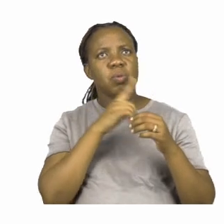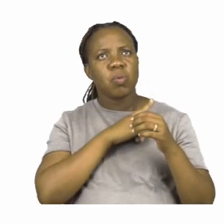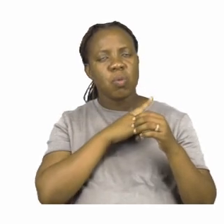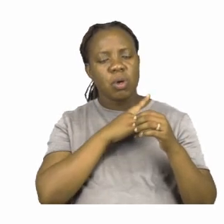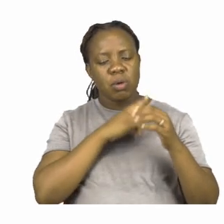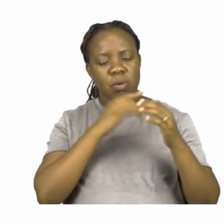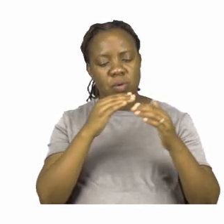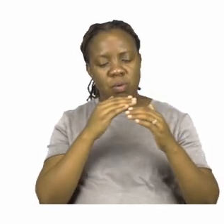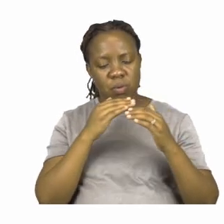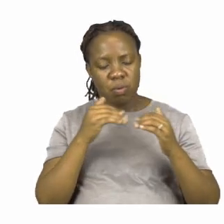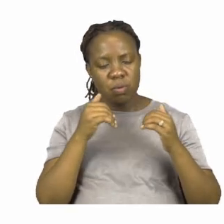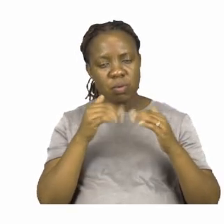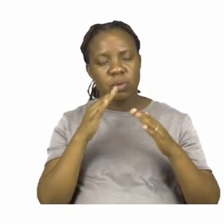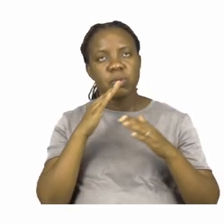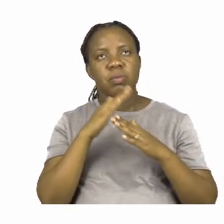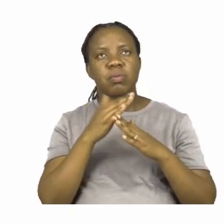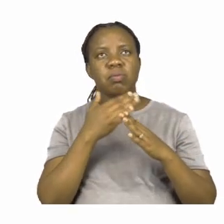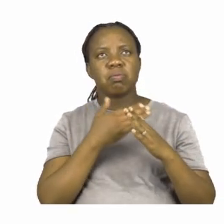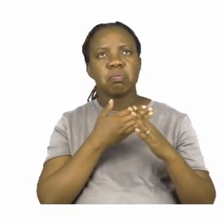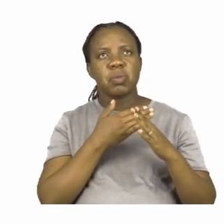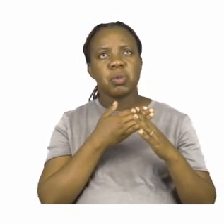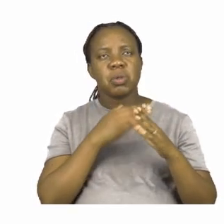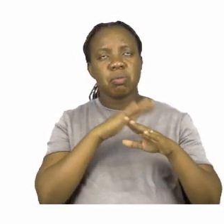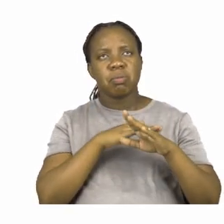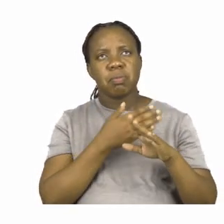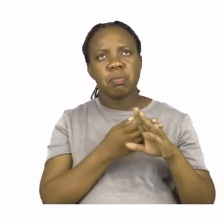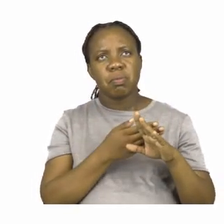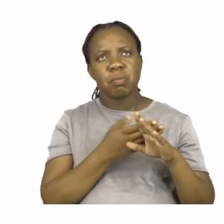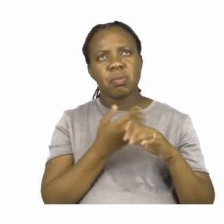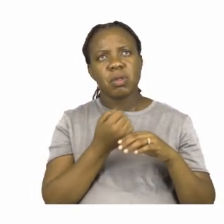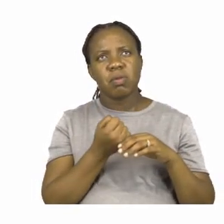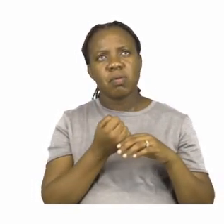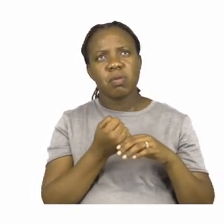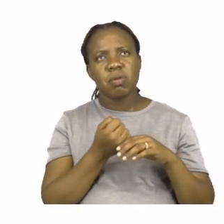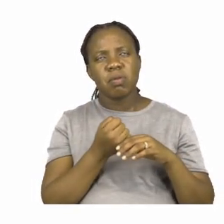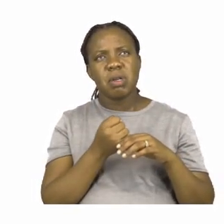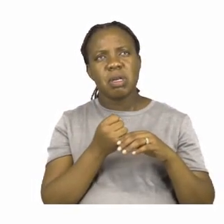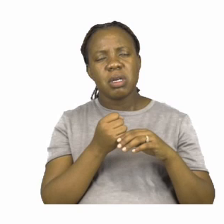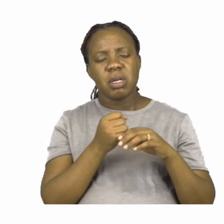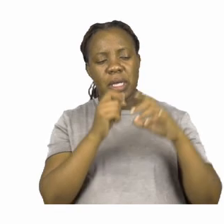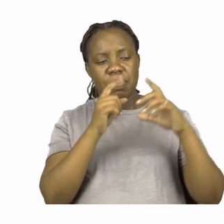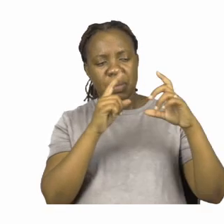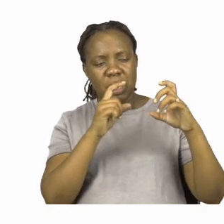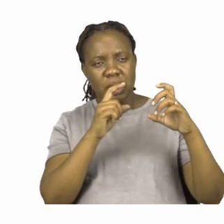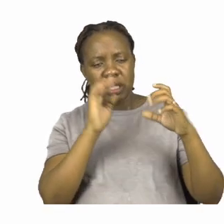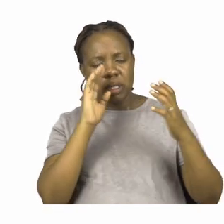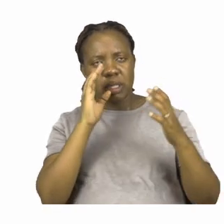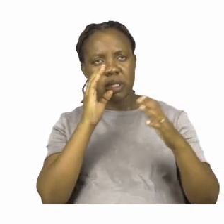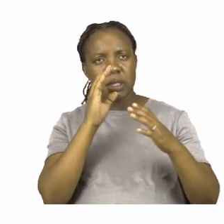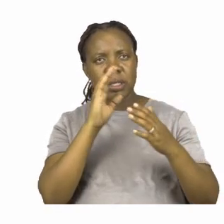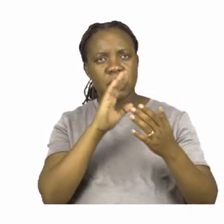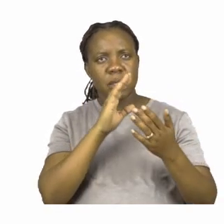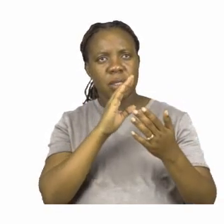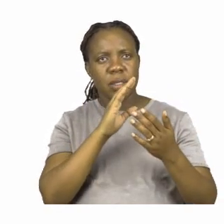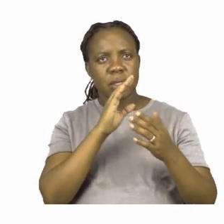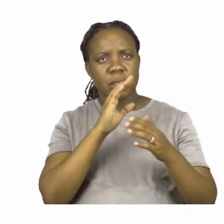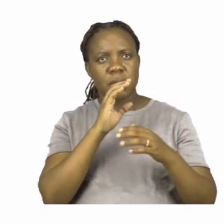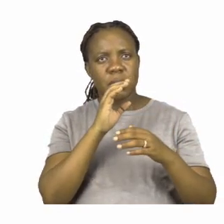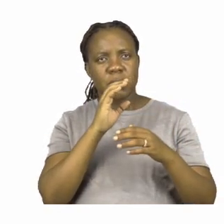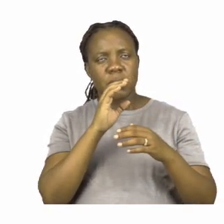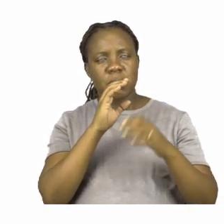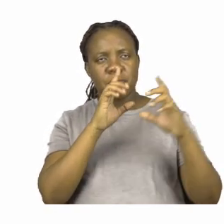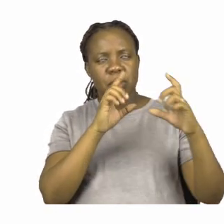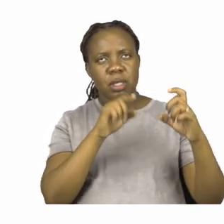the word happy, and the sentence is build a sandcastle. So now we need to